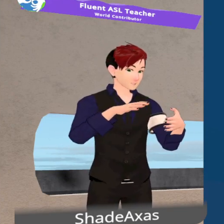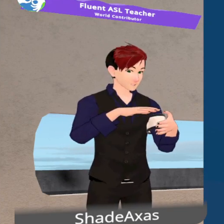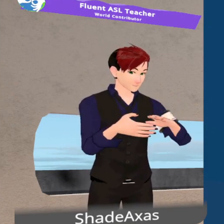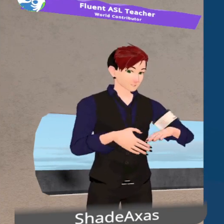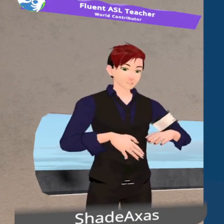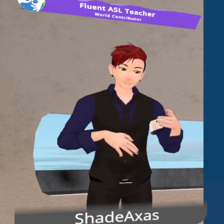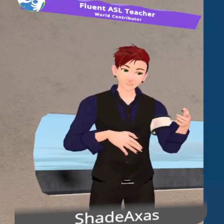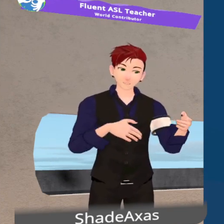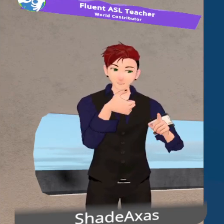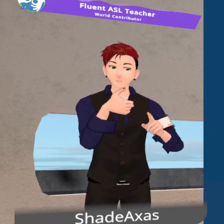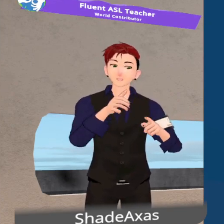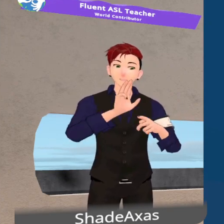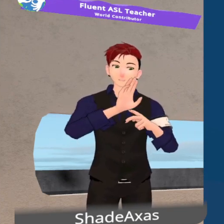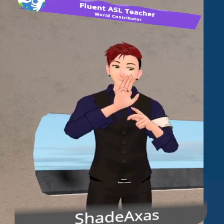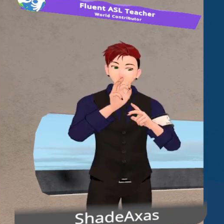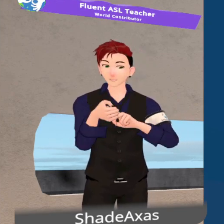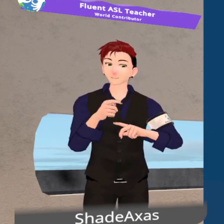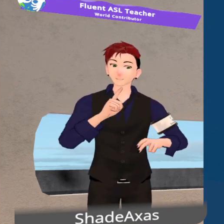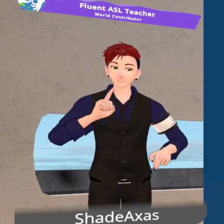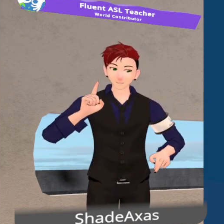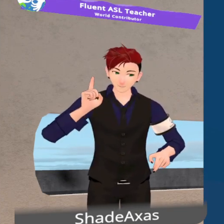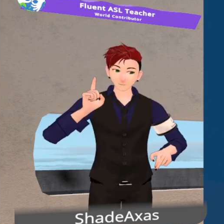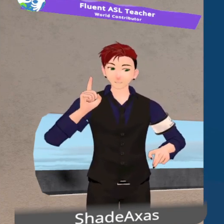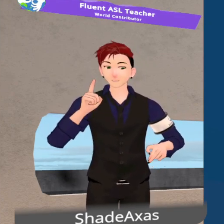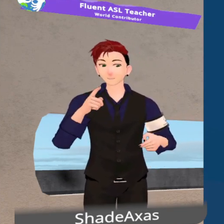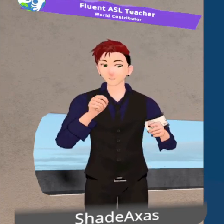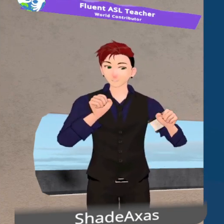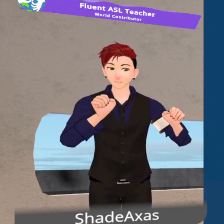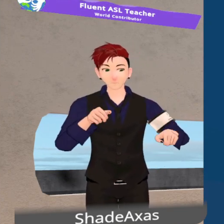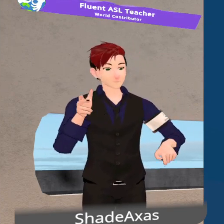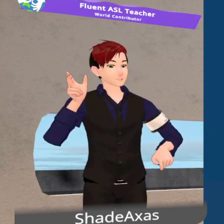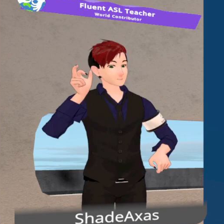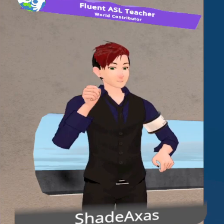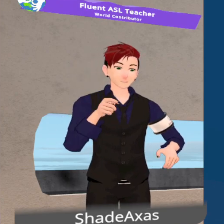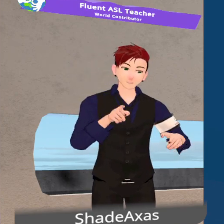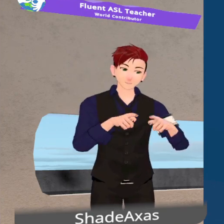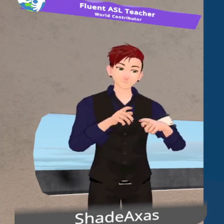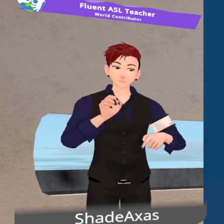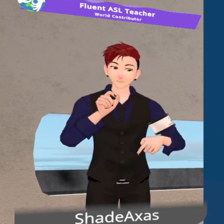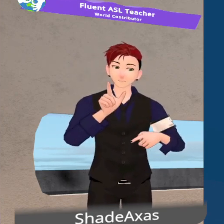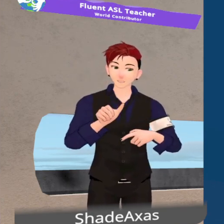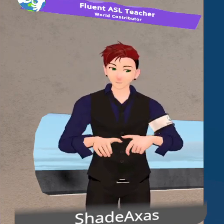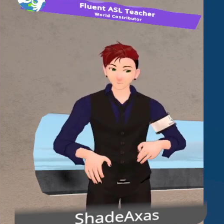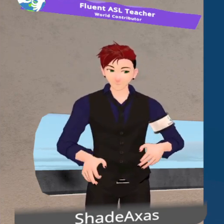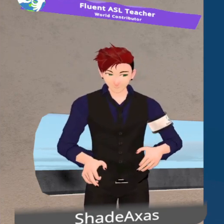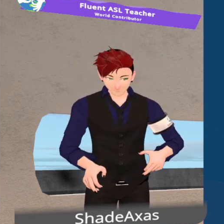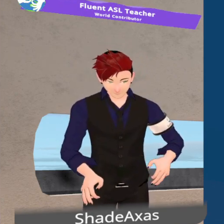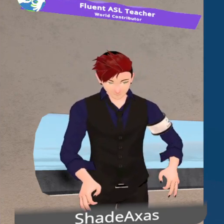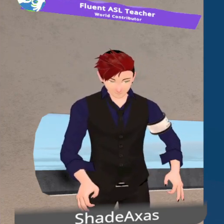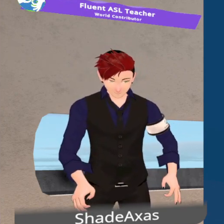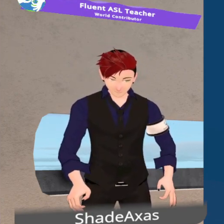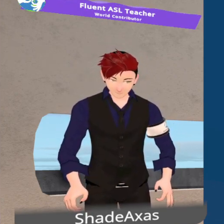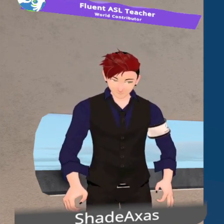You are part of the community. You are culturally deaf. You just can hear as a CODA.